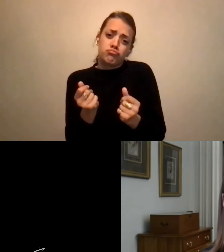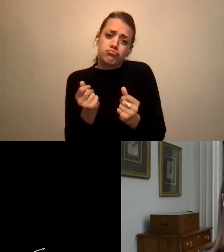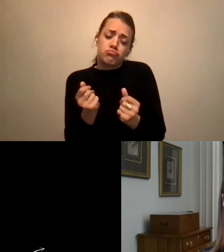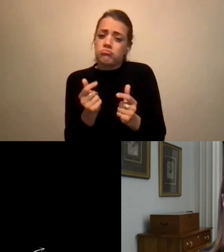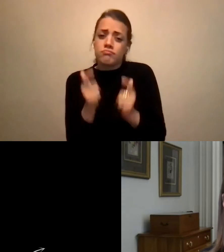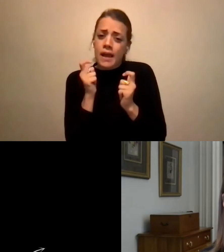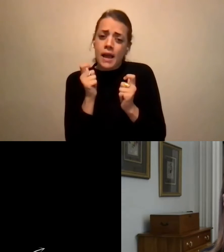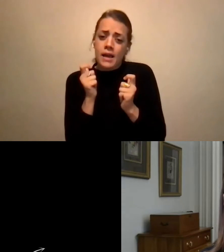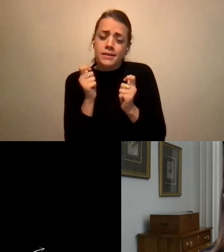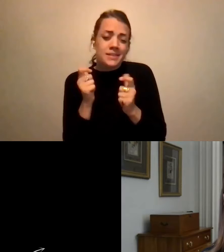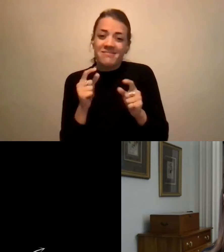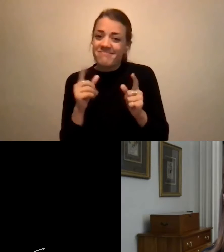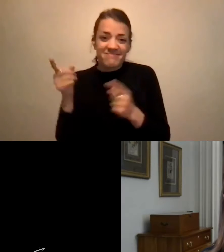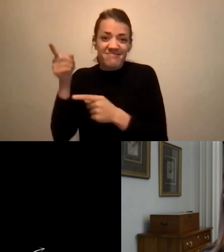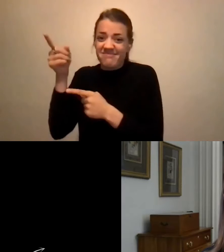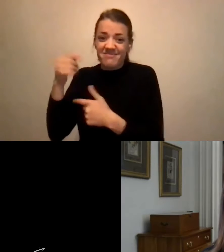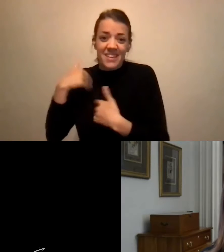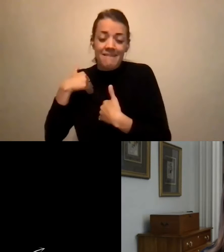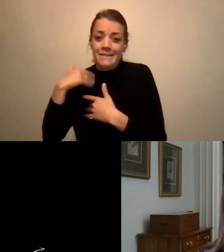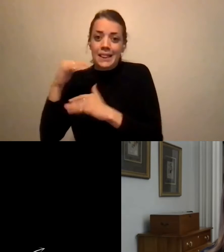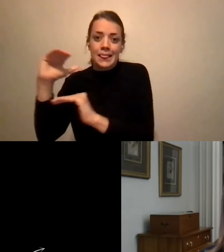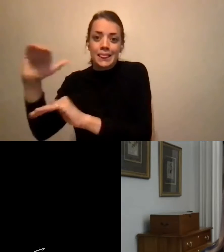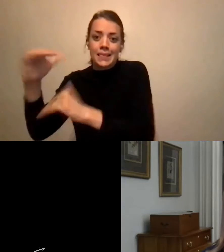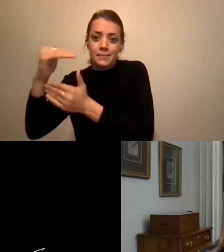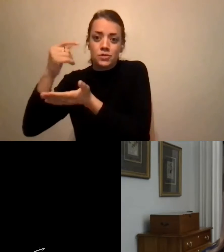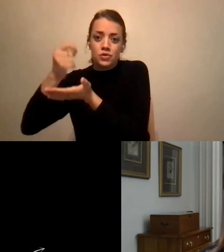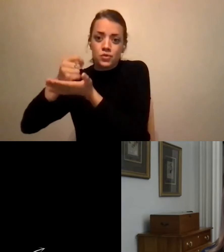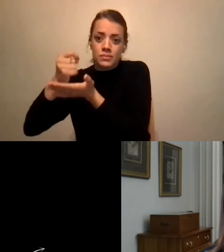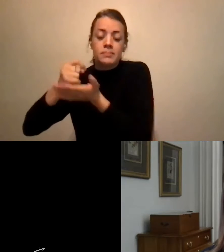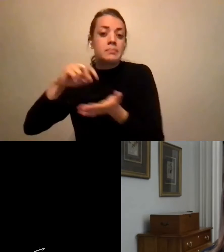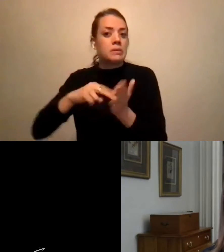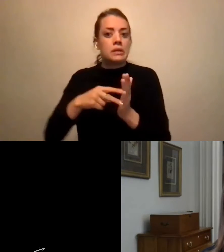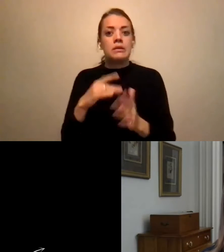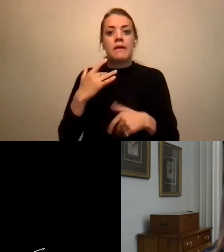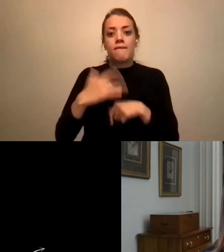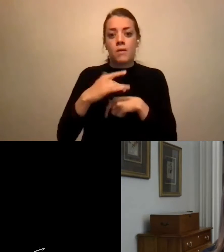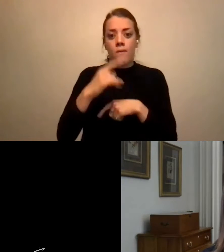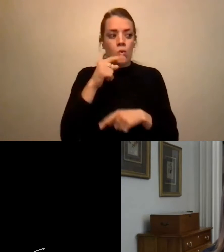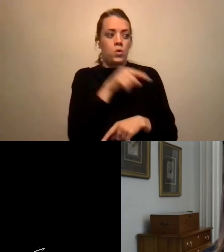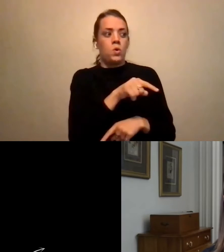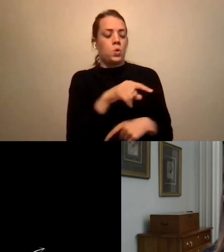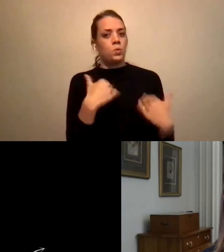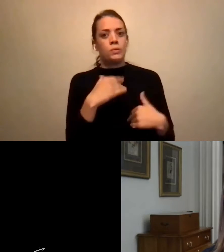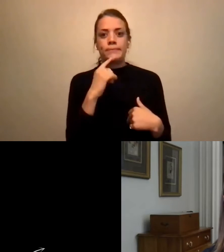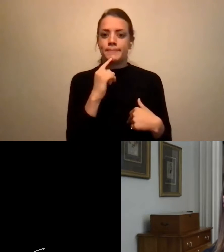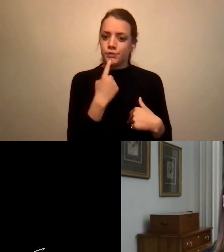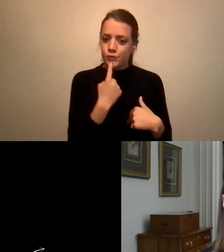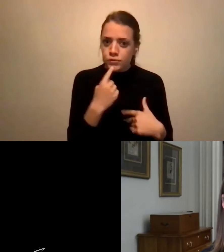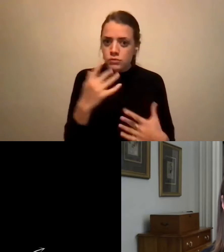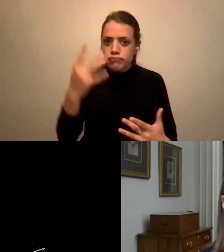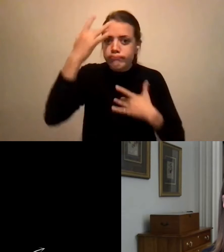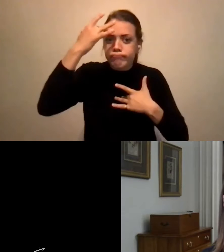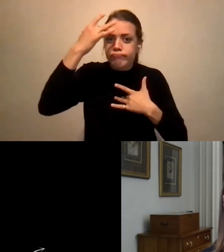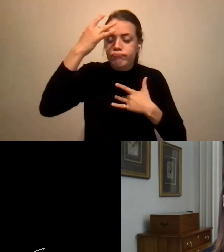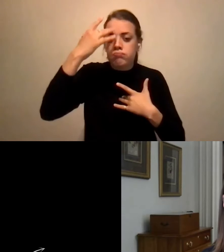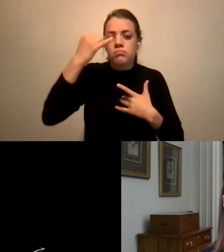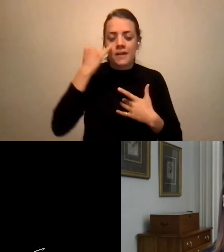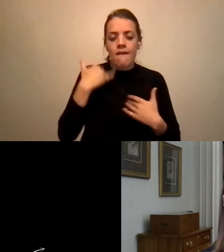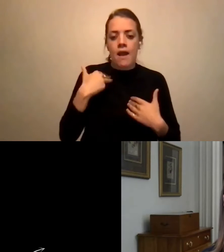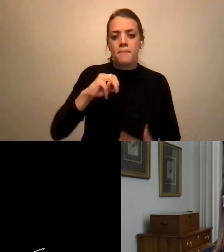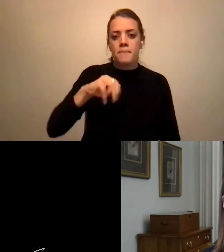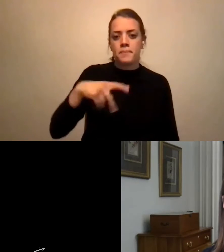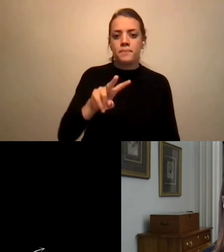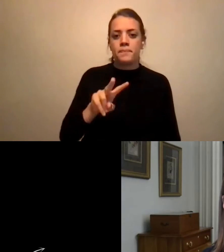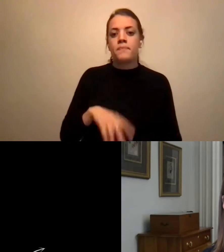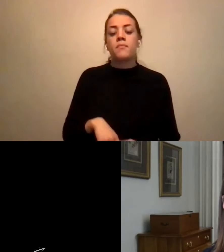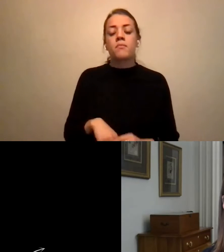limited amounts of it, so it's only available for people who are very seriously ill with the monkeypox. There are some other new